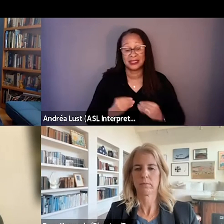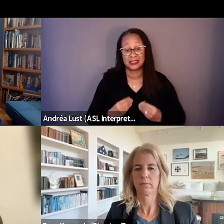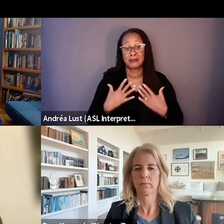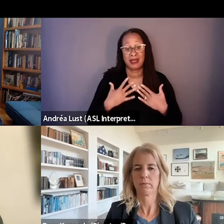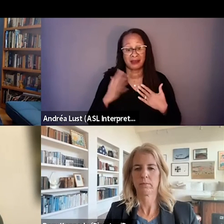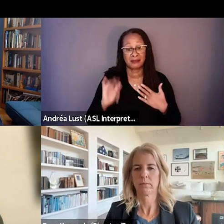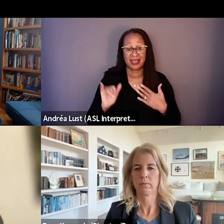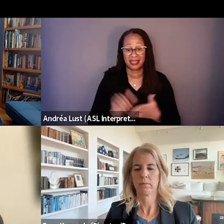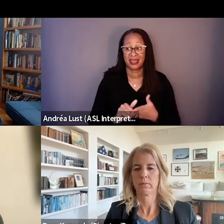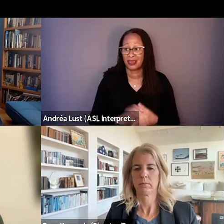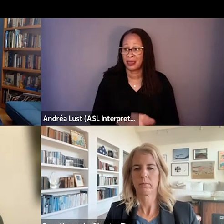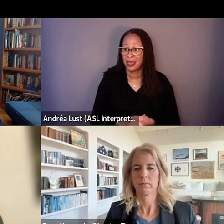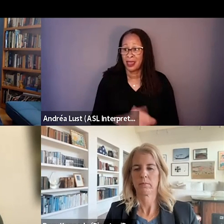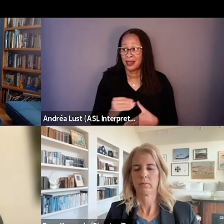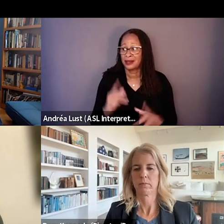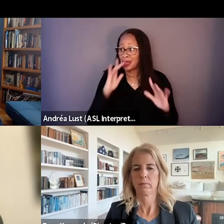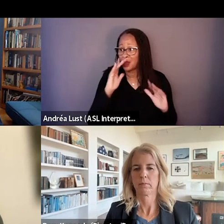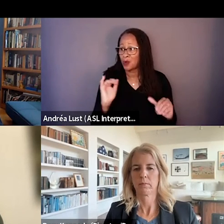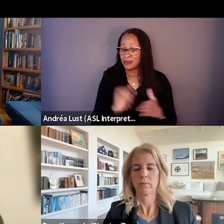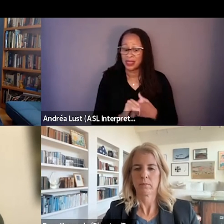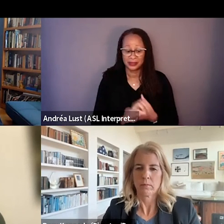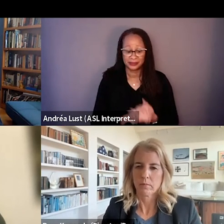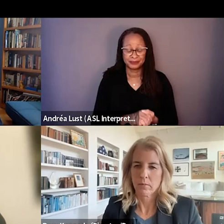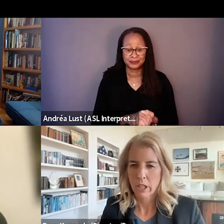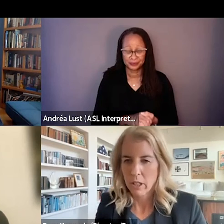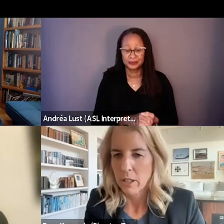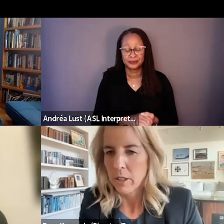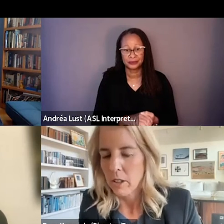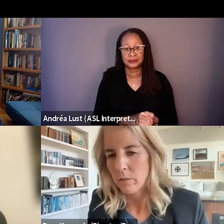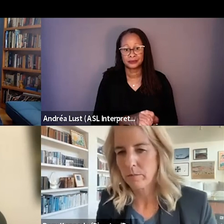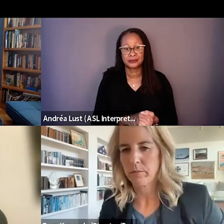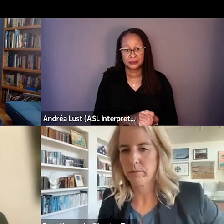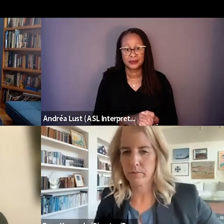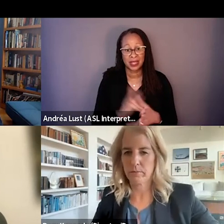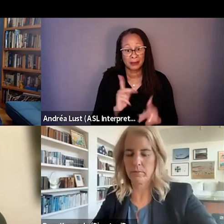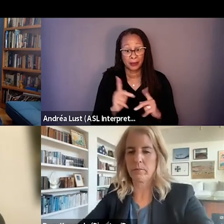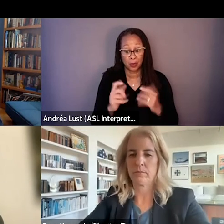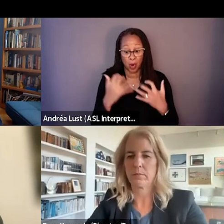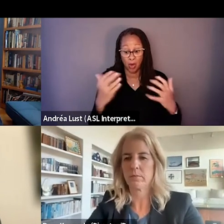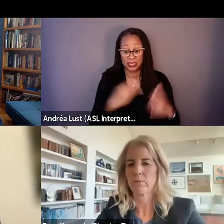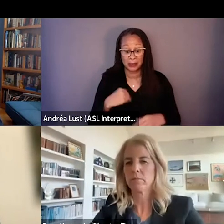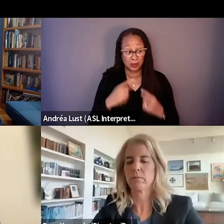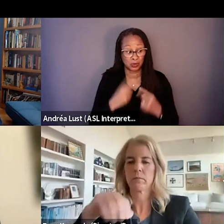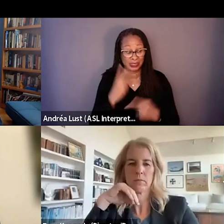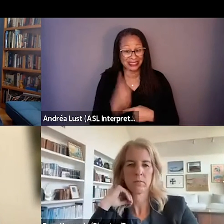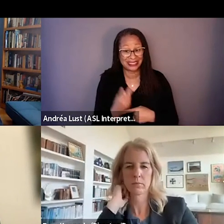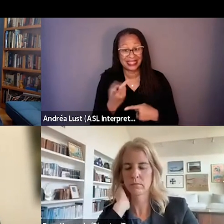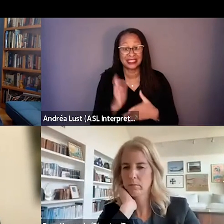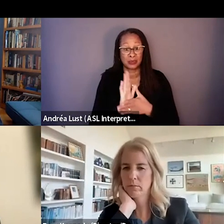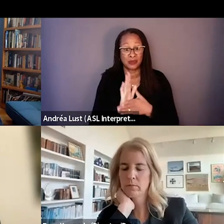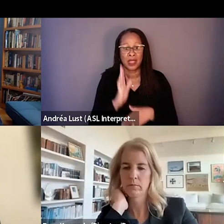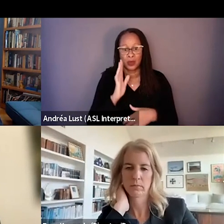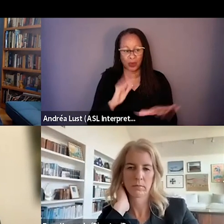that. And I hope that, you know, that viewers, when they see this, will walk away